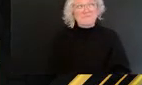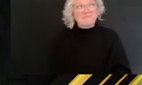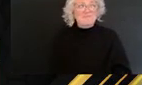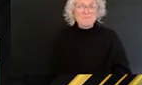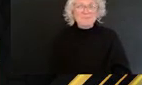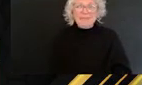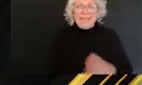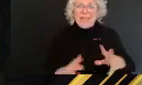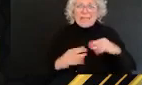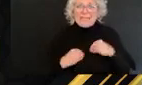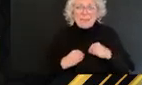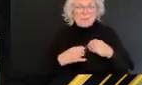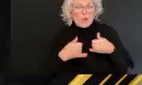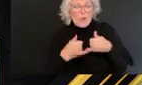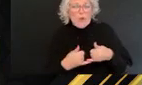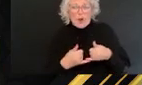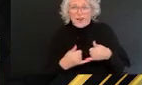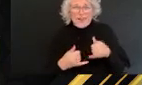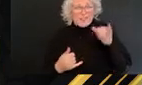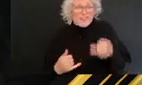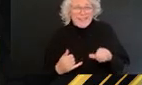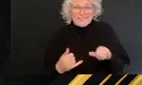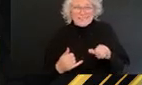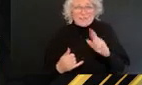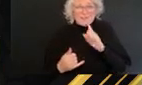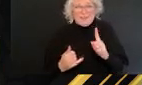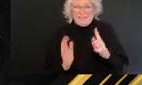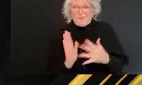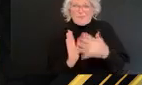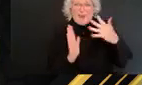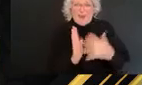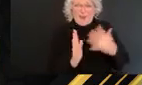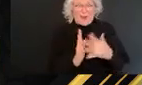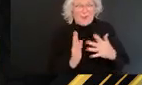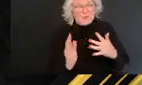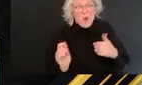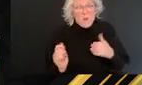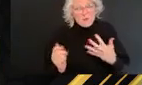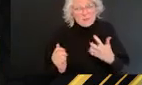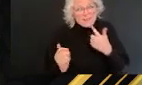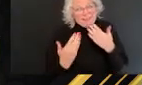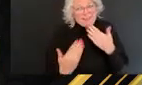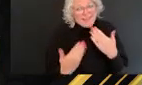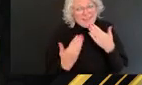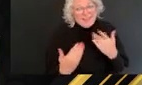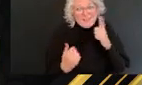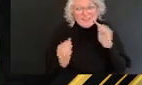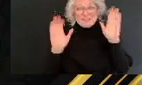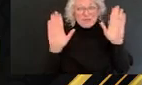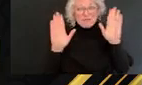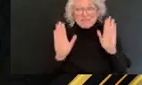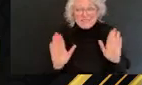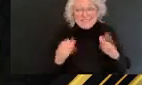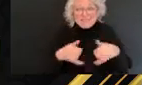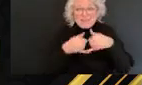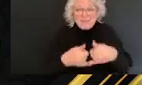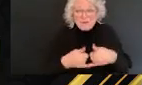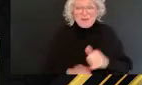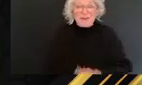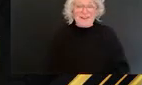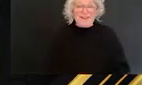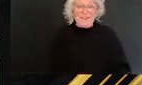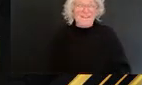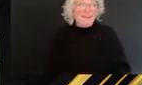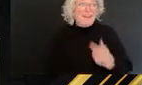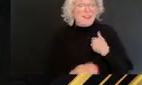Making an acceptance award is not something people do all day long. So I can only say thank you for presenting us with this amazing award